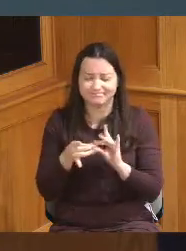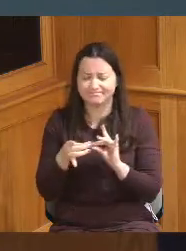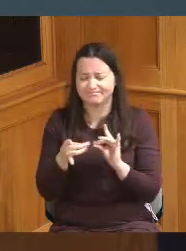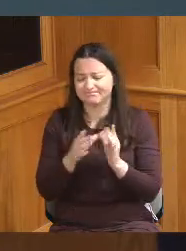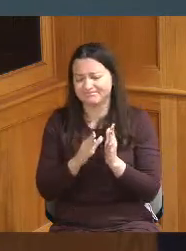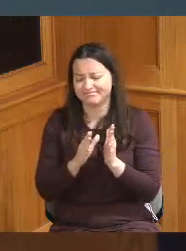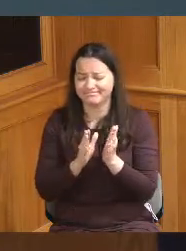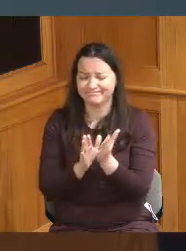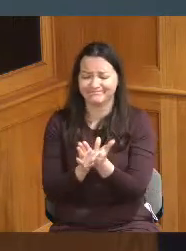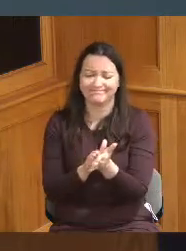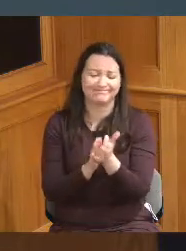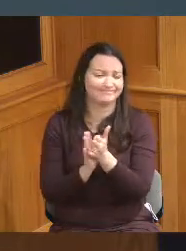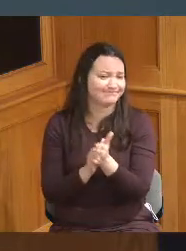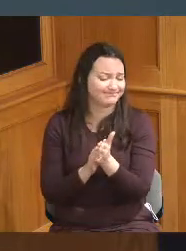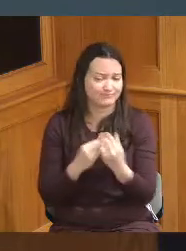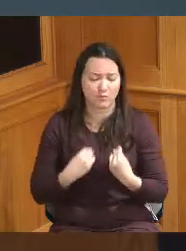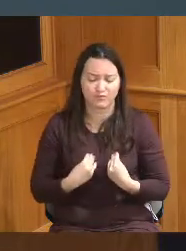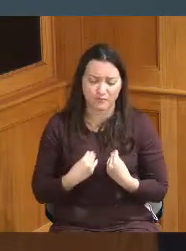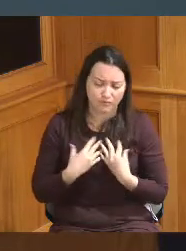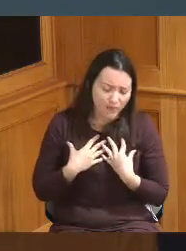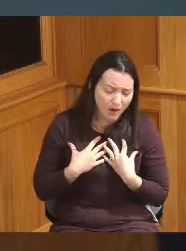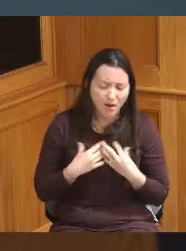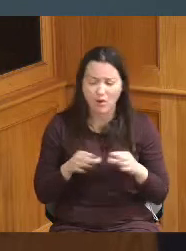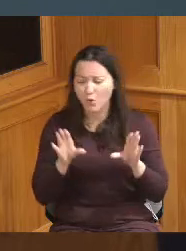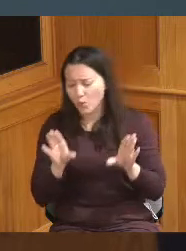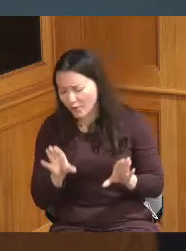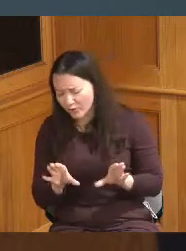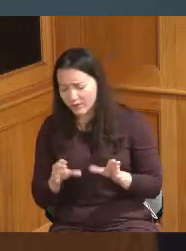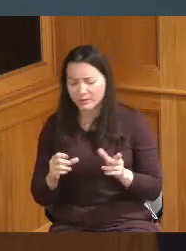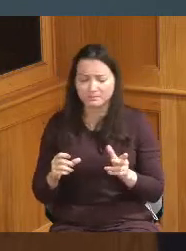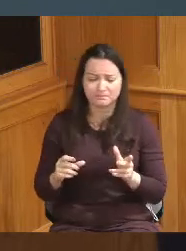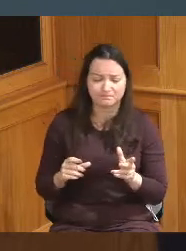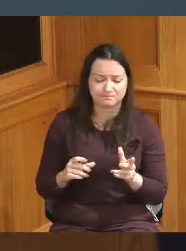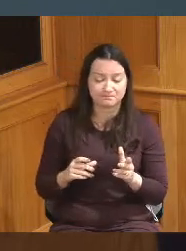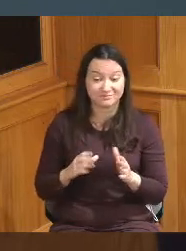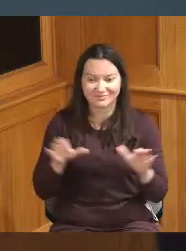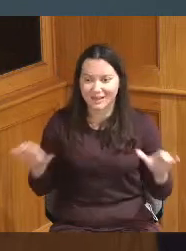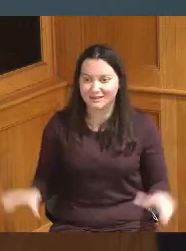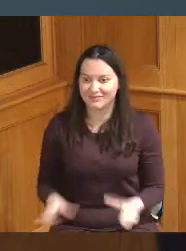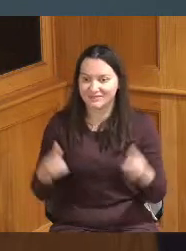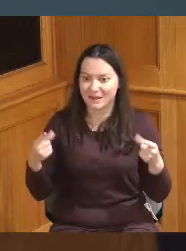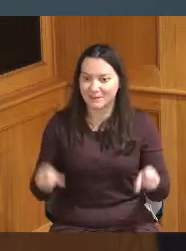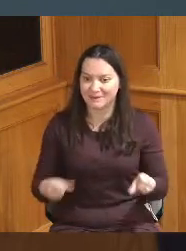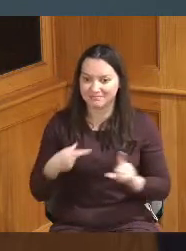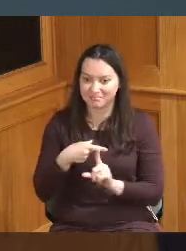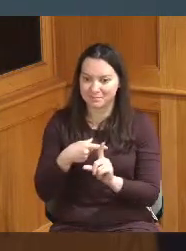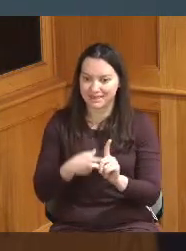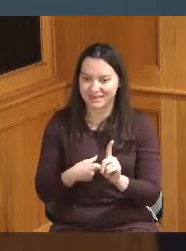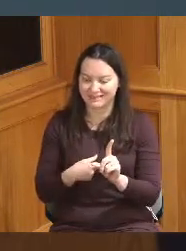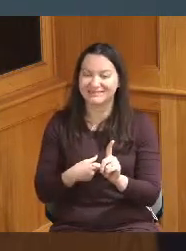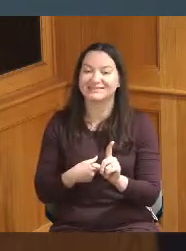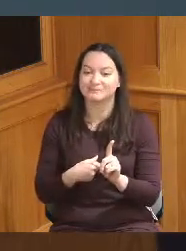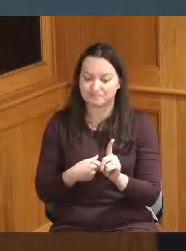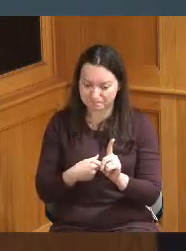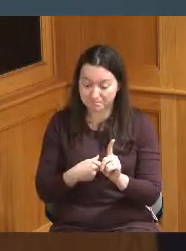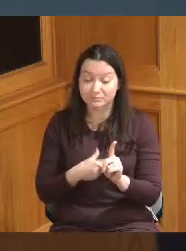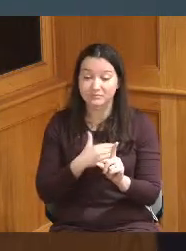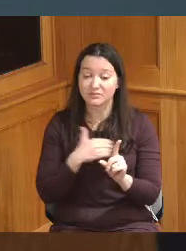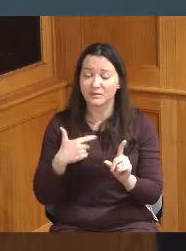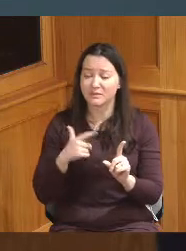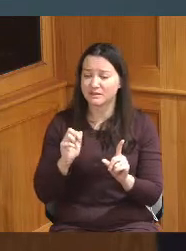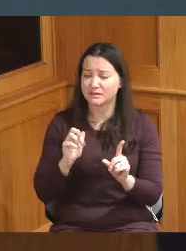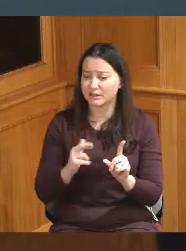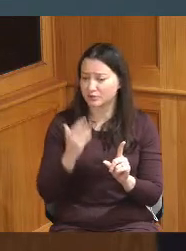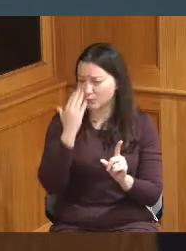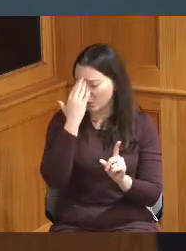enough. Inspiring and incredible, and all of the activities that take place this month for breast cancer